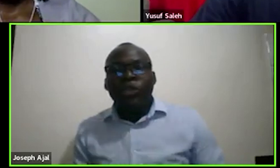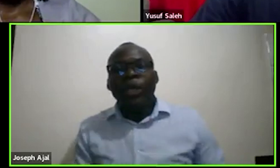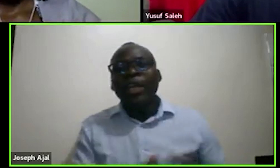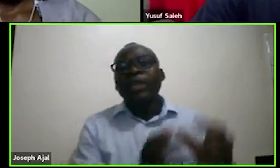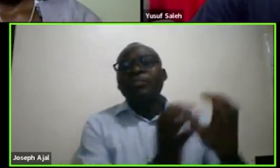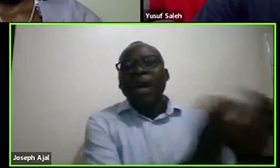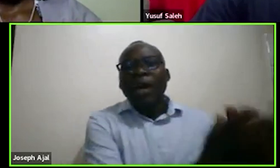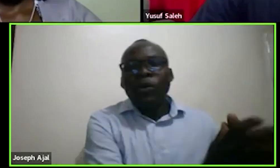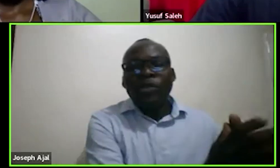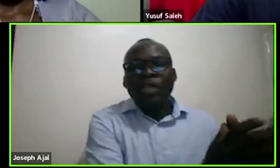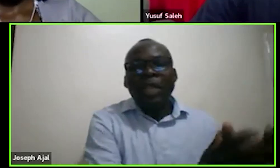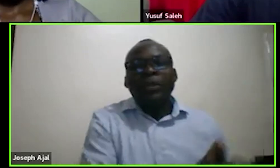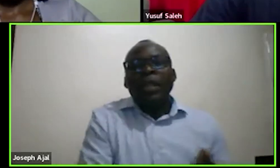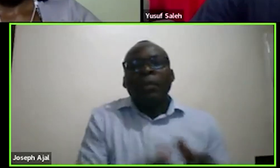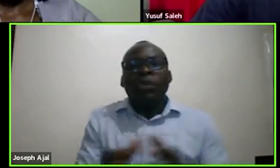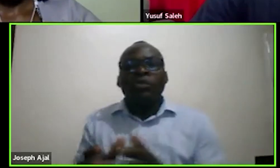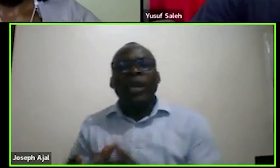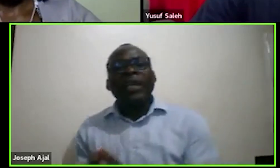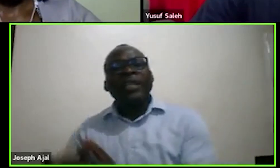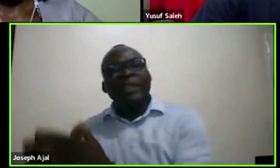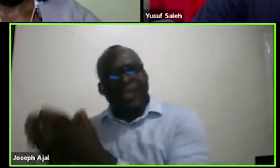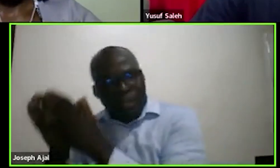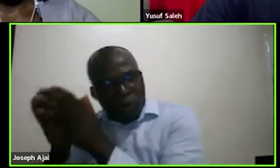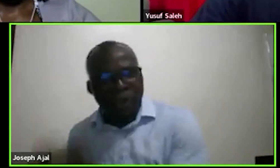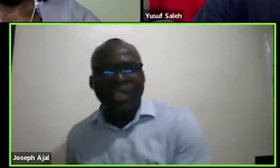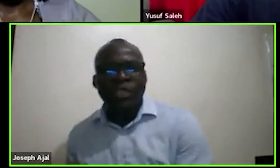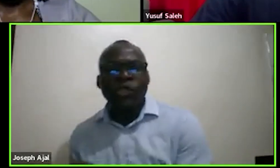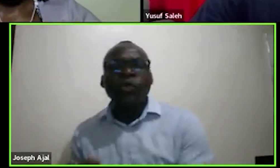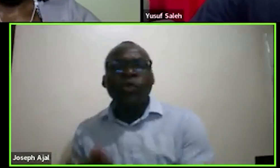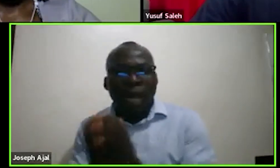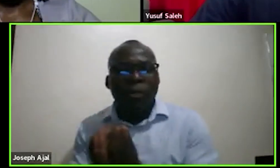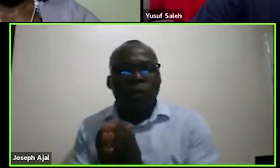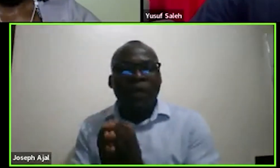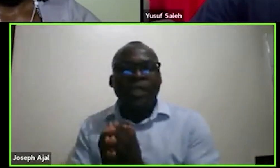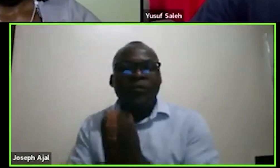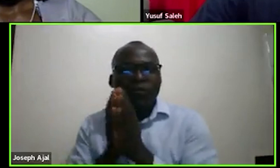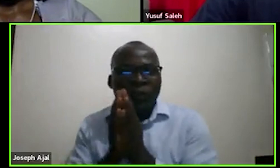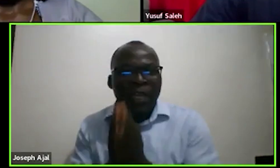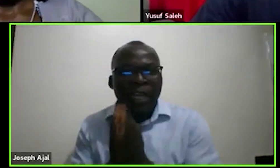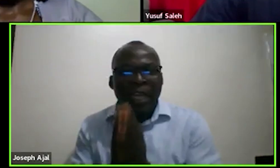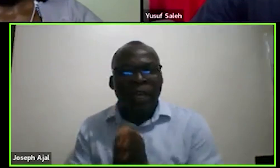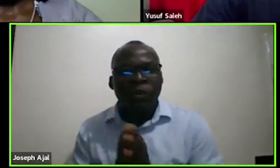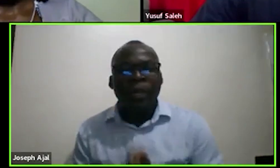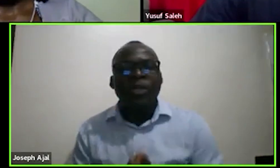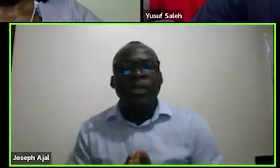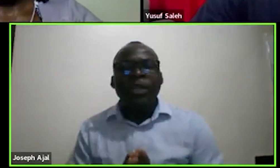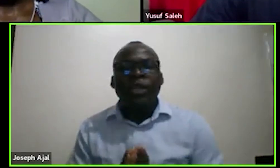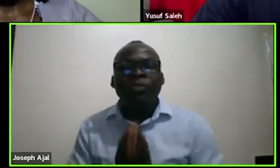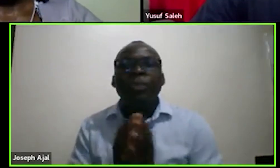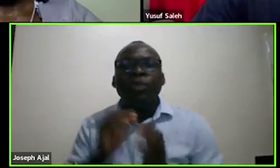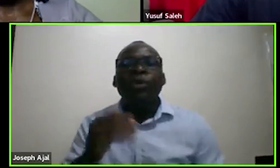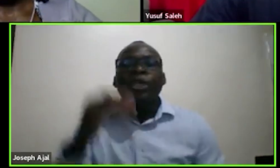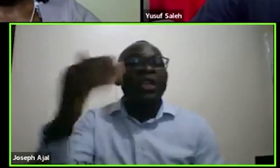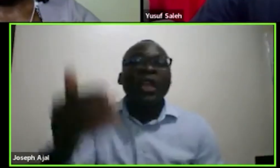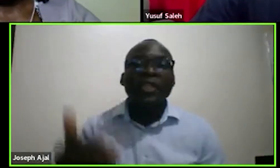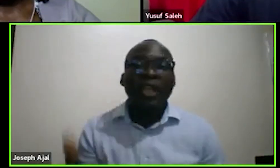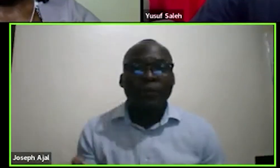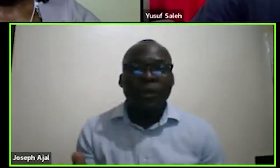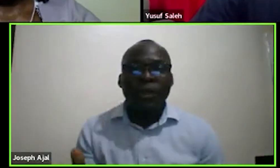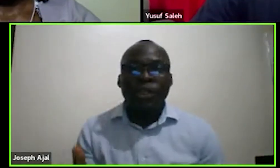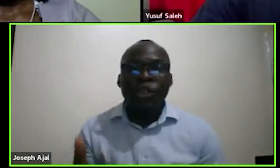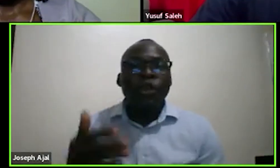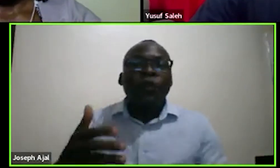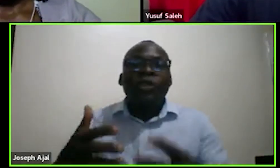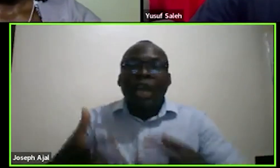are talking mangoes in a boardroom where they're discussing oranges. You come off as very ill-equipped to be promoted to the next